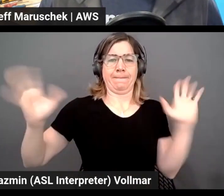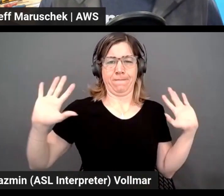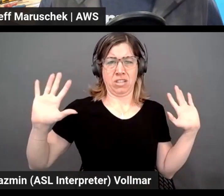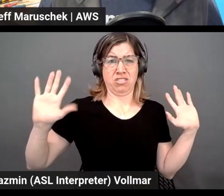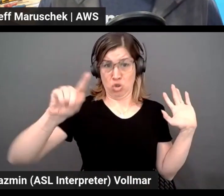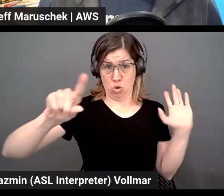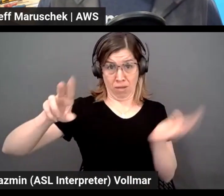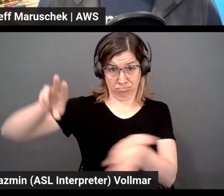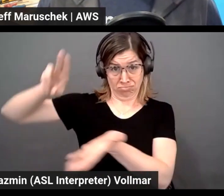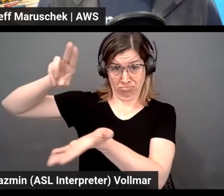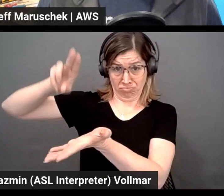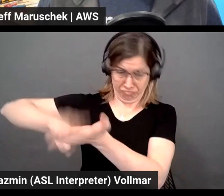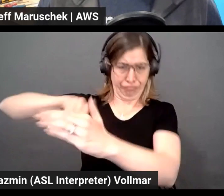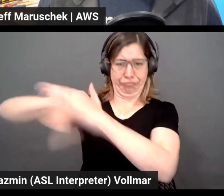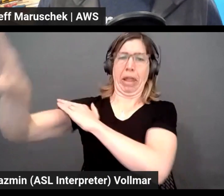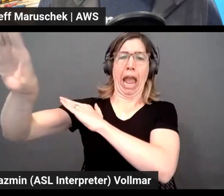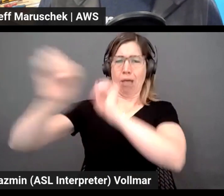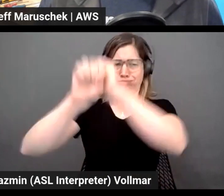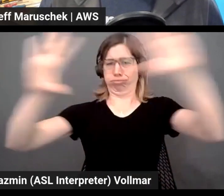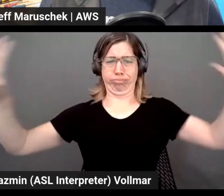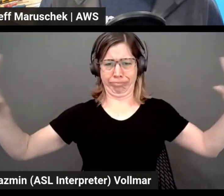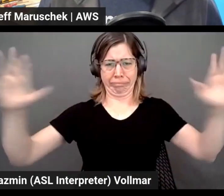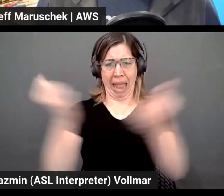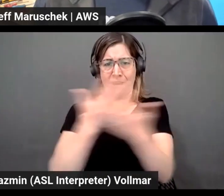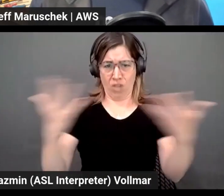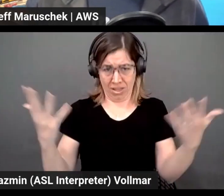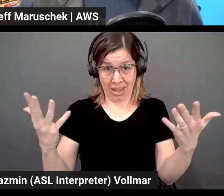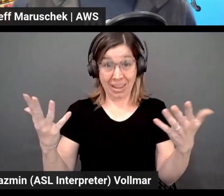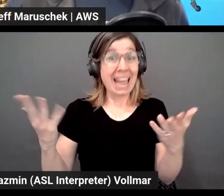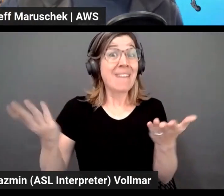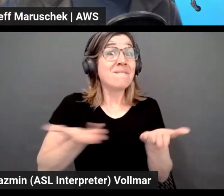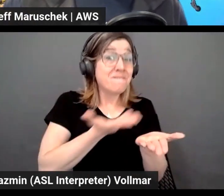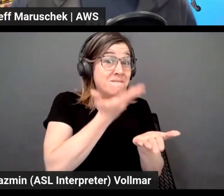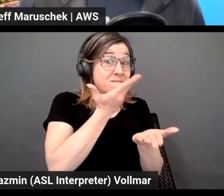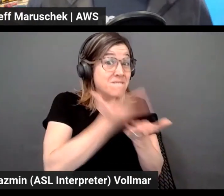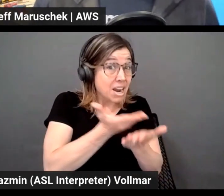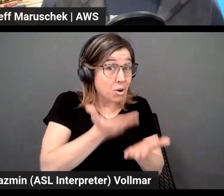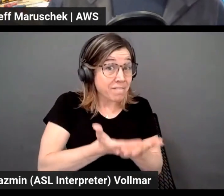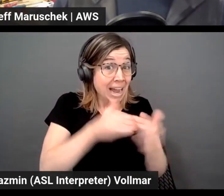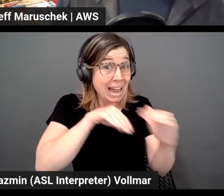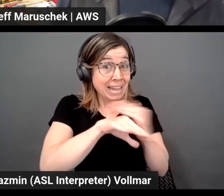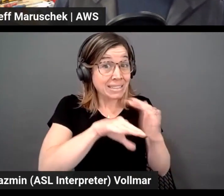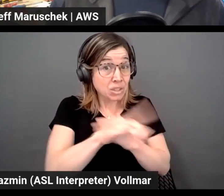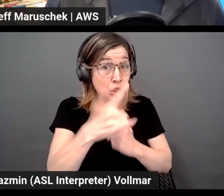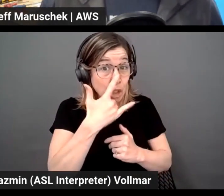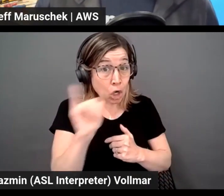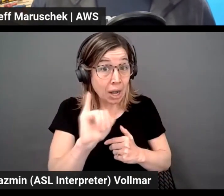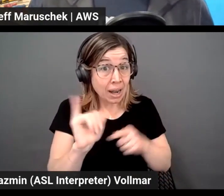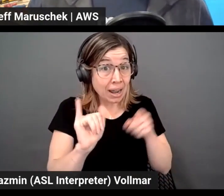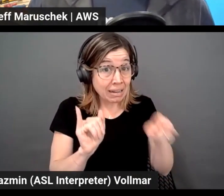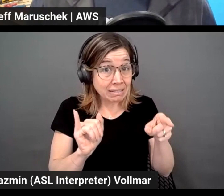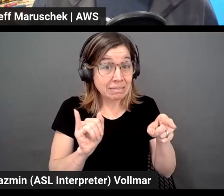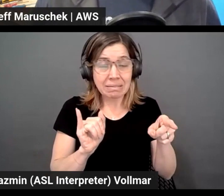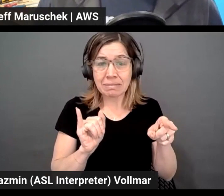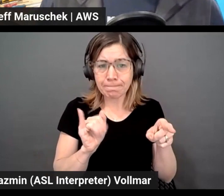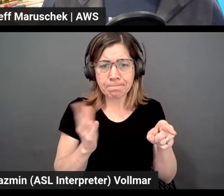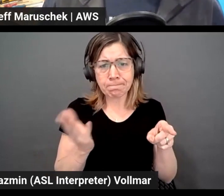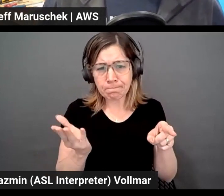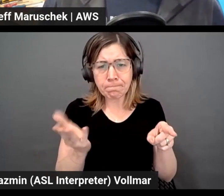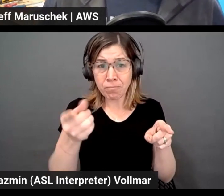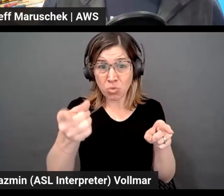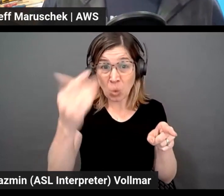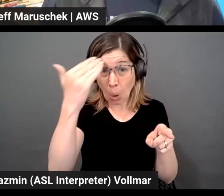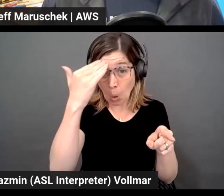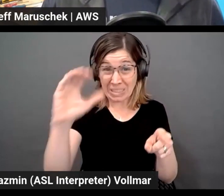you're going to have access to the application. What verified access is really looking at is kind of, if anybody's ever heard of the zero